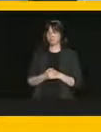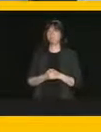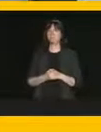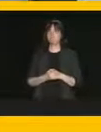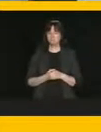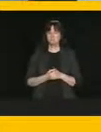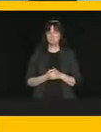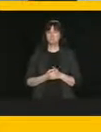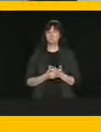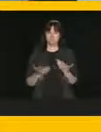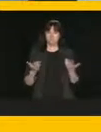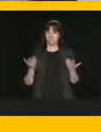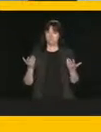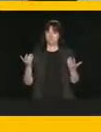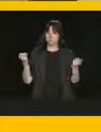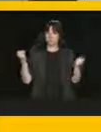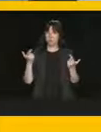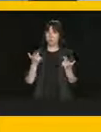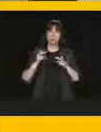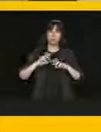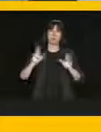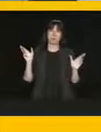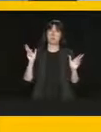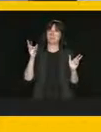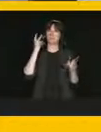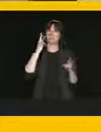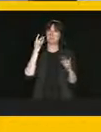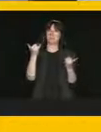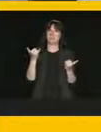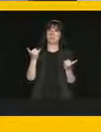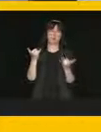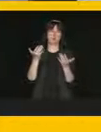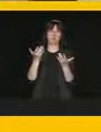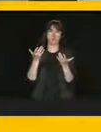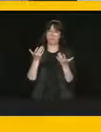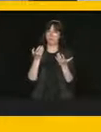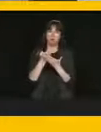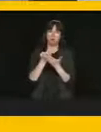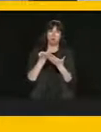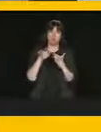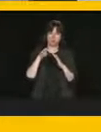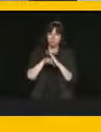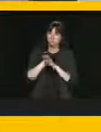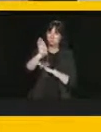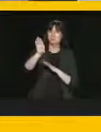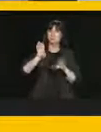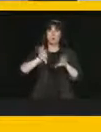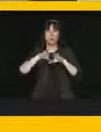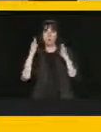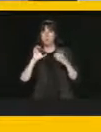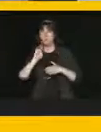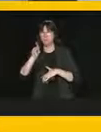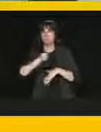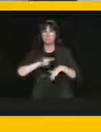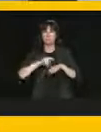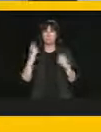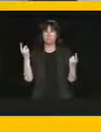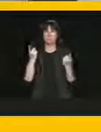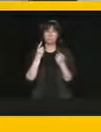we all want to see solutions in the short term and a return to normalcy as soon as possible.